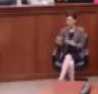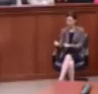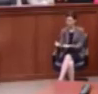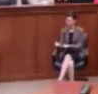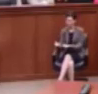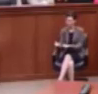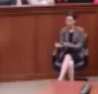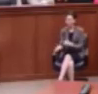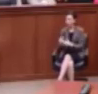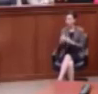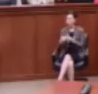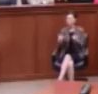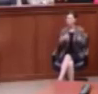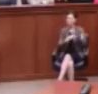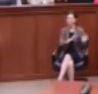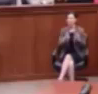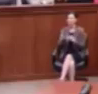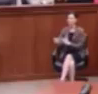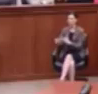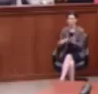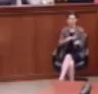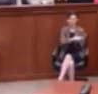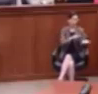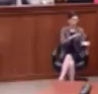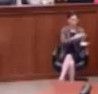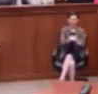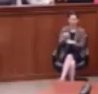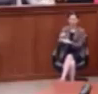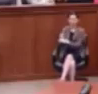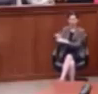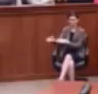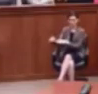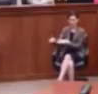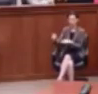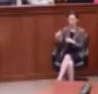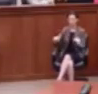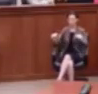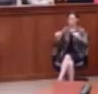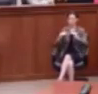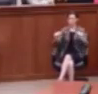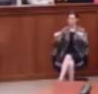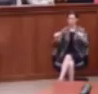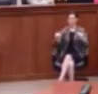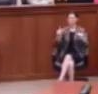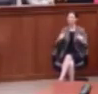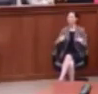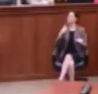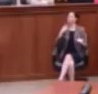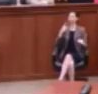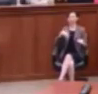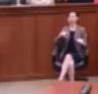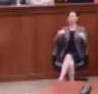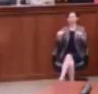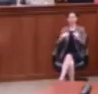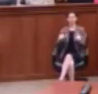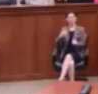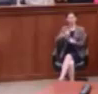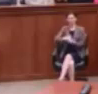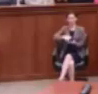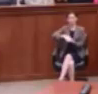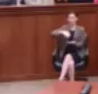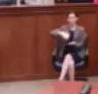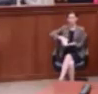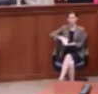two separate pathways, so to speak, a college and or career, they need to be equal. That if we're going to say they're equal, that we're saying every child, every